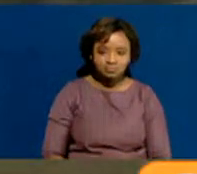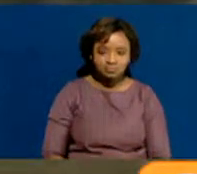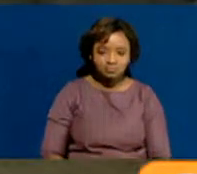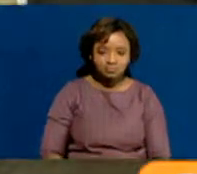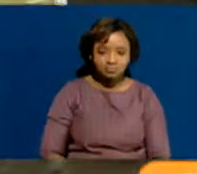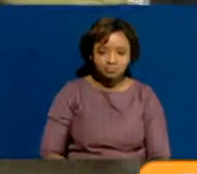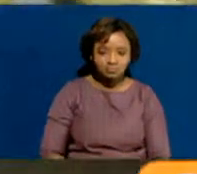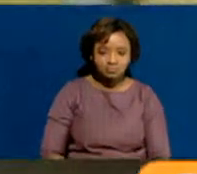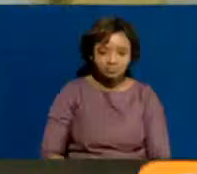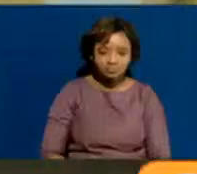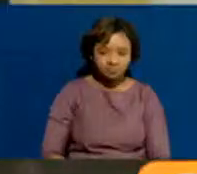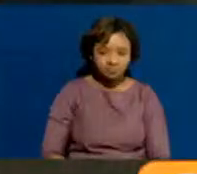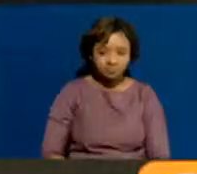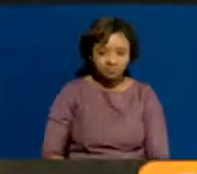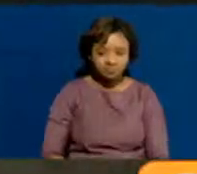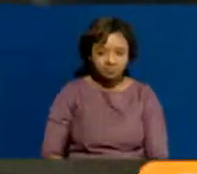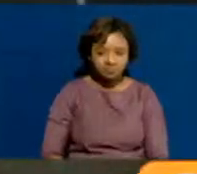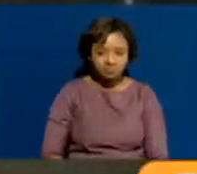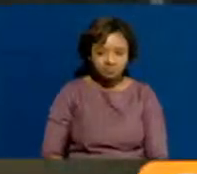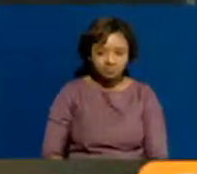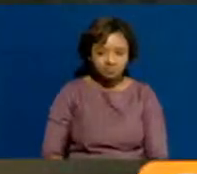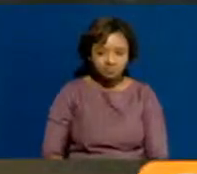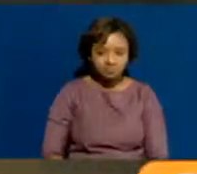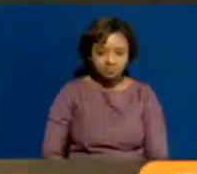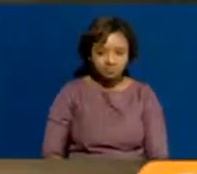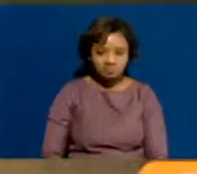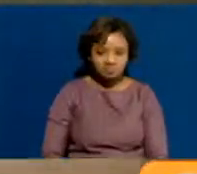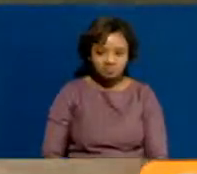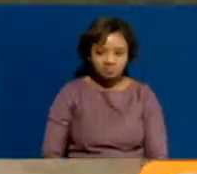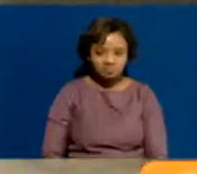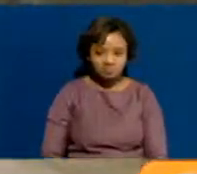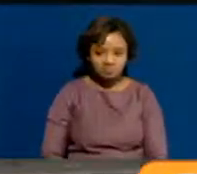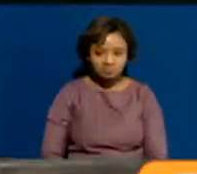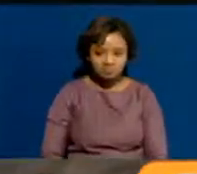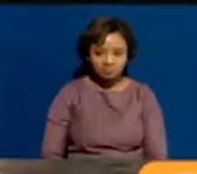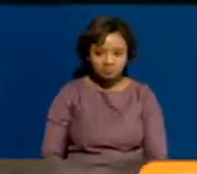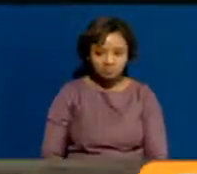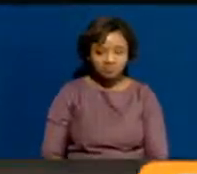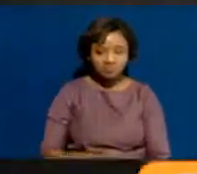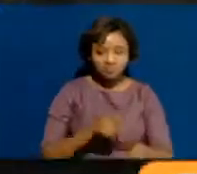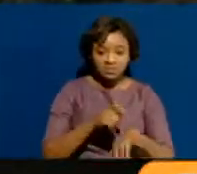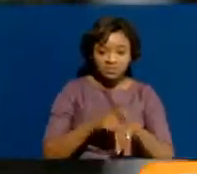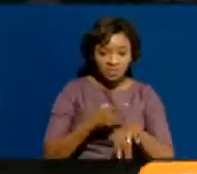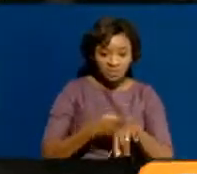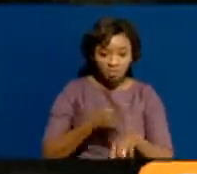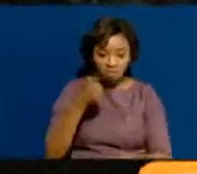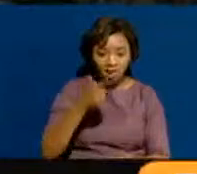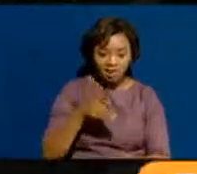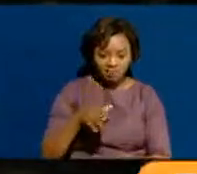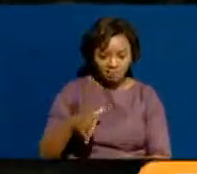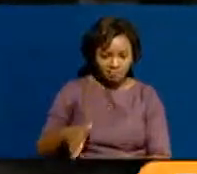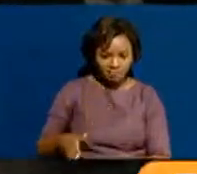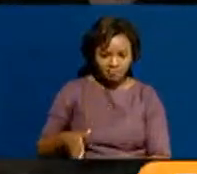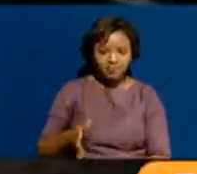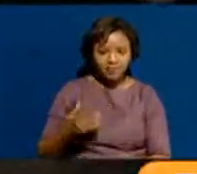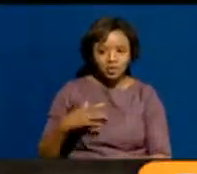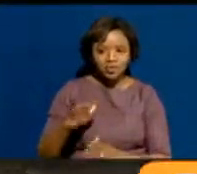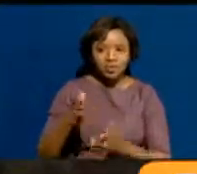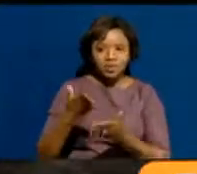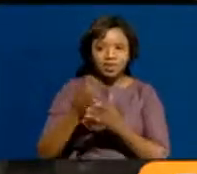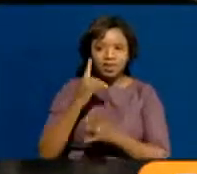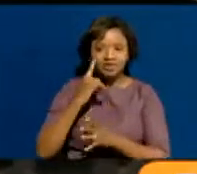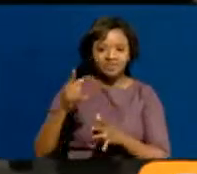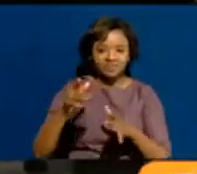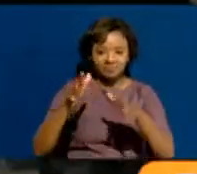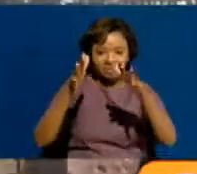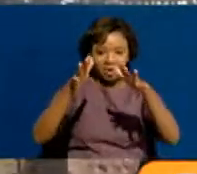have to wake up to be active to climb mountain directly when we... At 1 a.m., we arrive at the foot of the world-famous